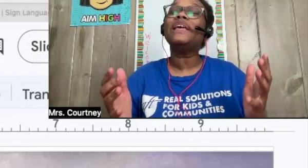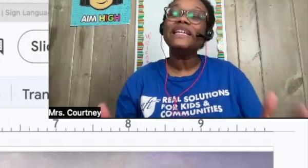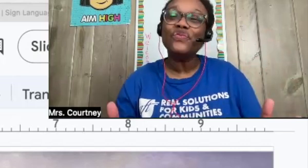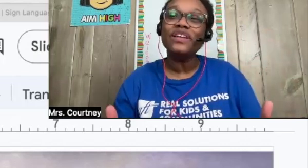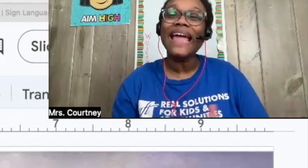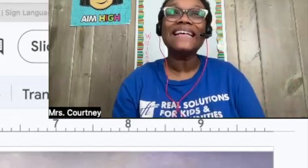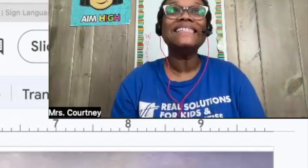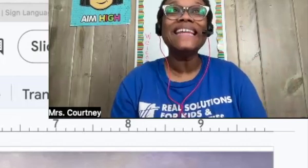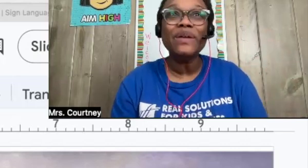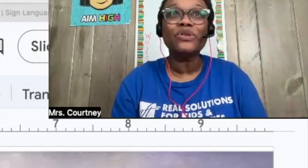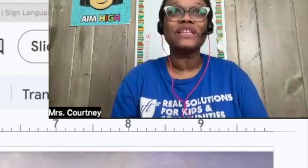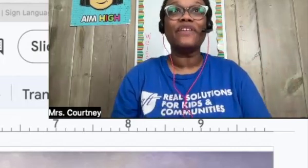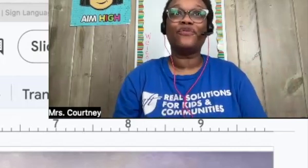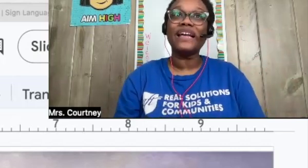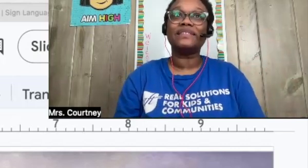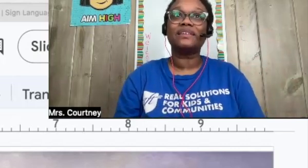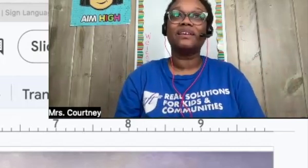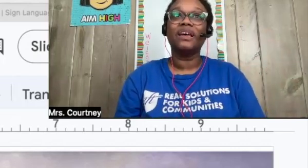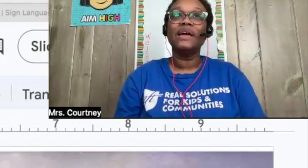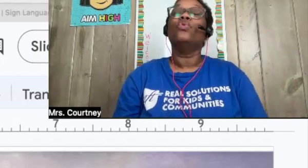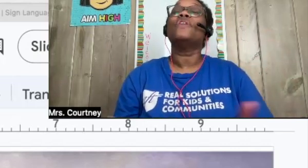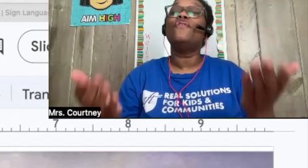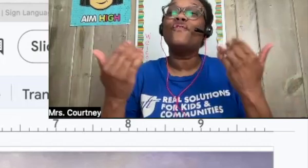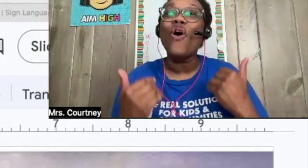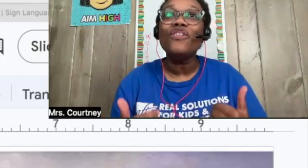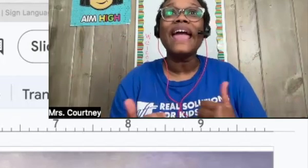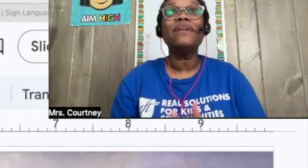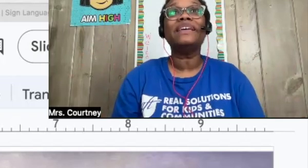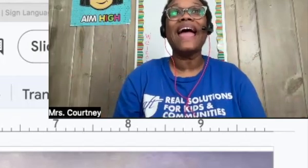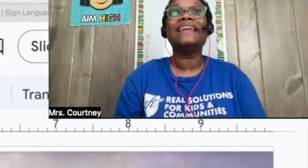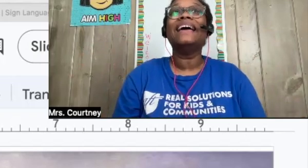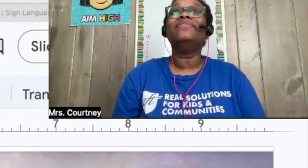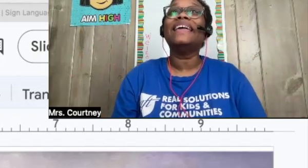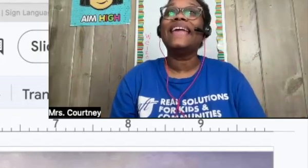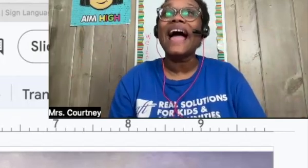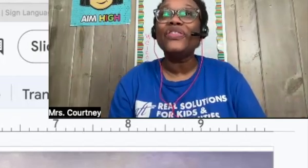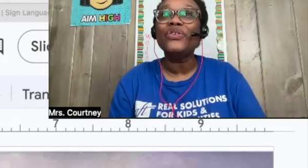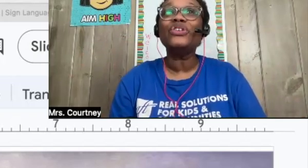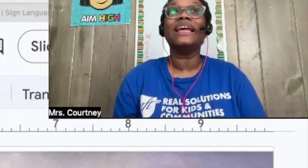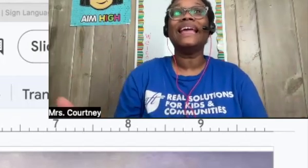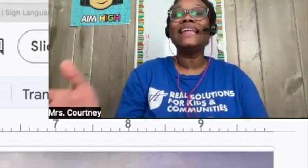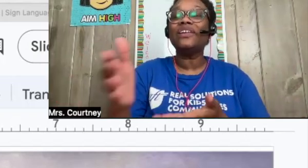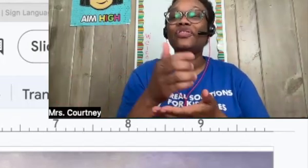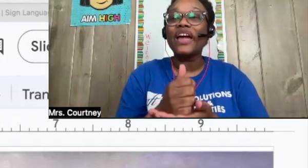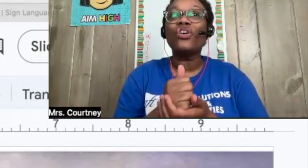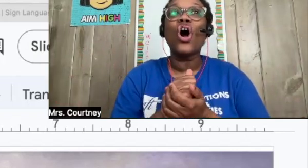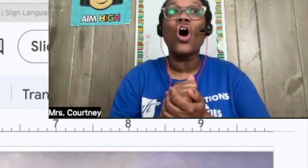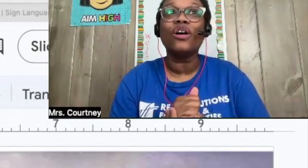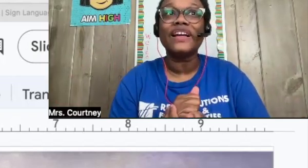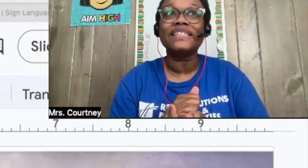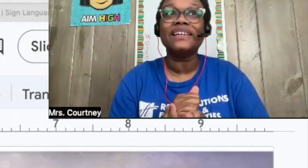live peacefully as neighbors and friends. When fall came again, they gathered in